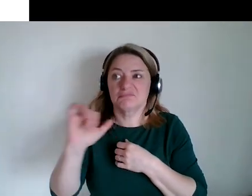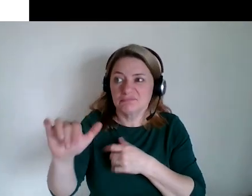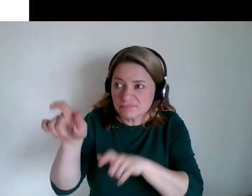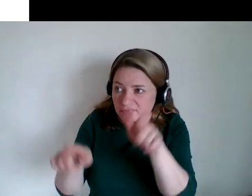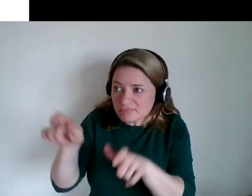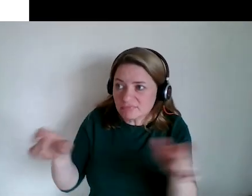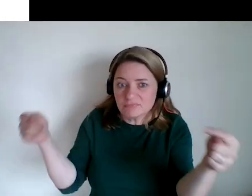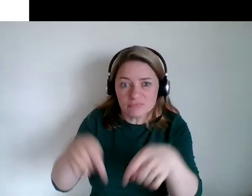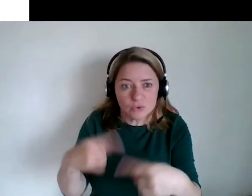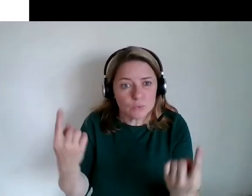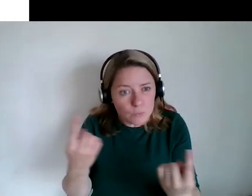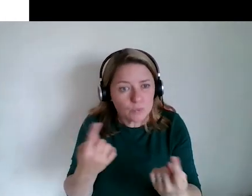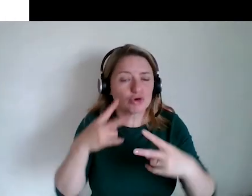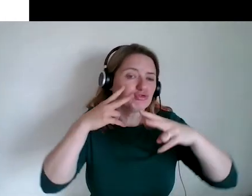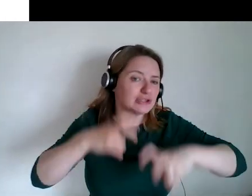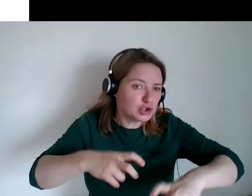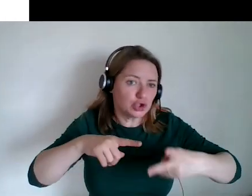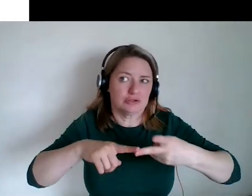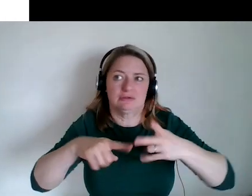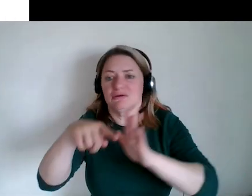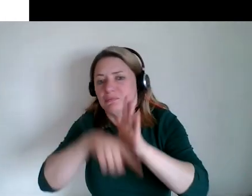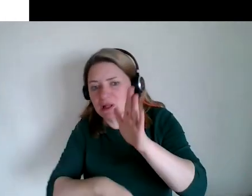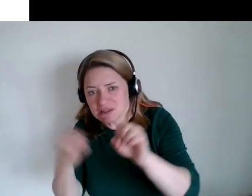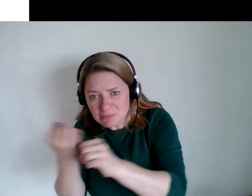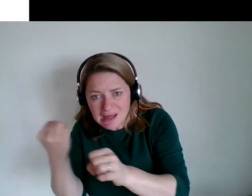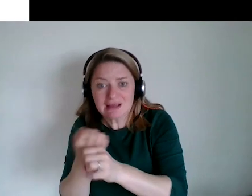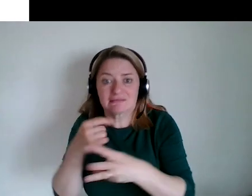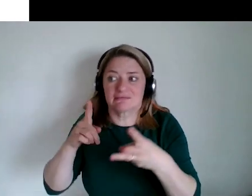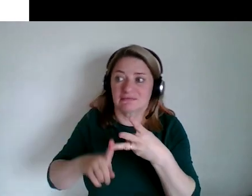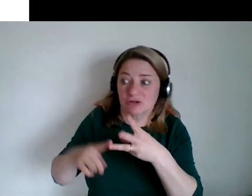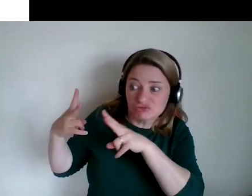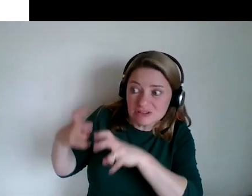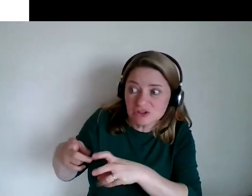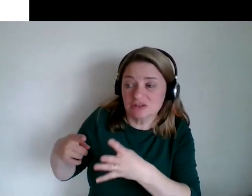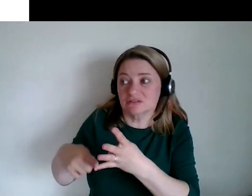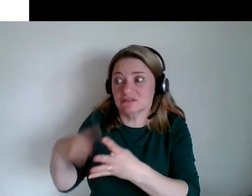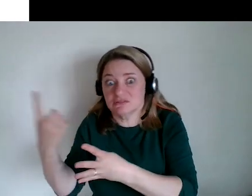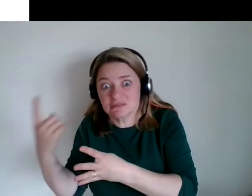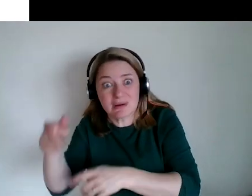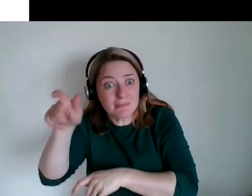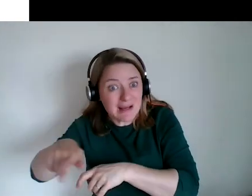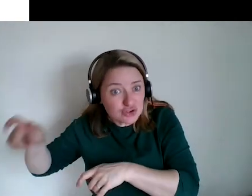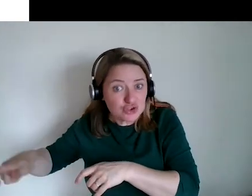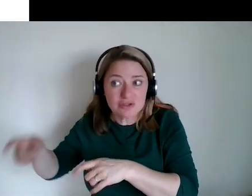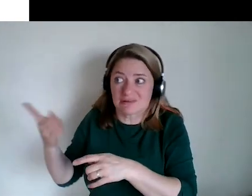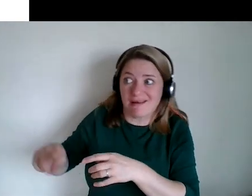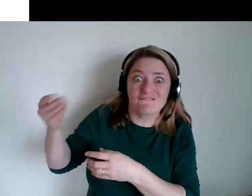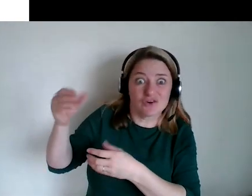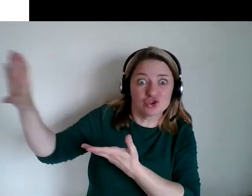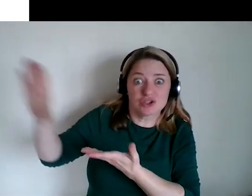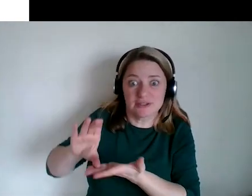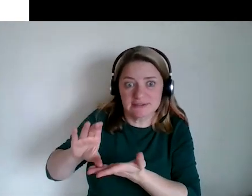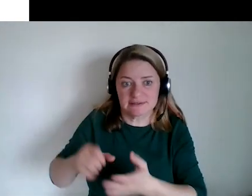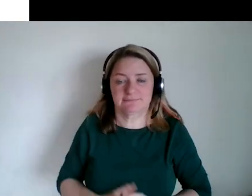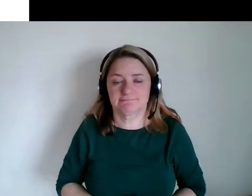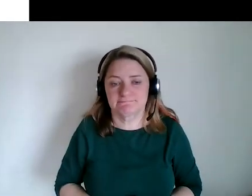researchers, policymakers, funders, and patients. And in that exercise, we